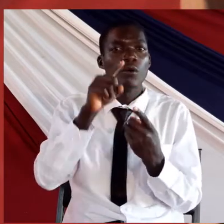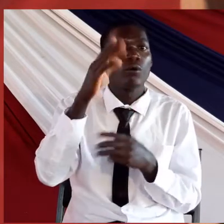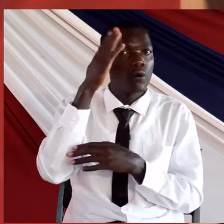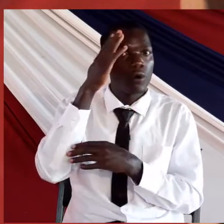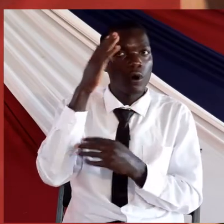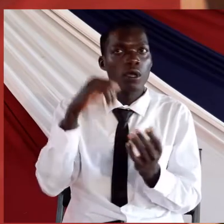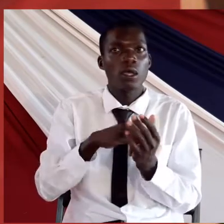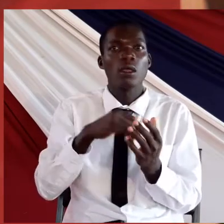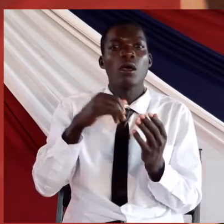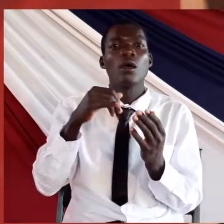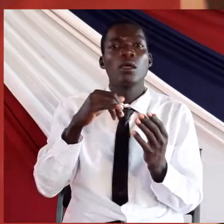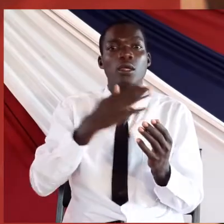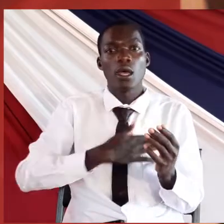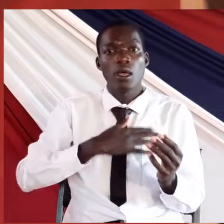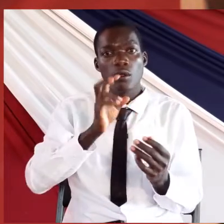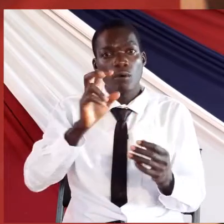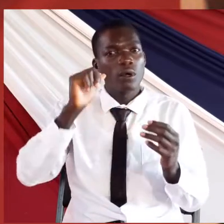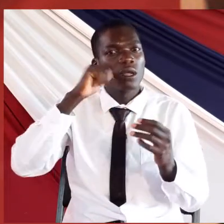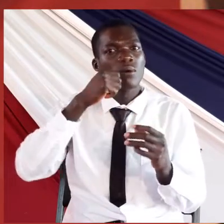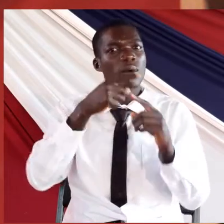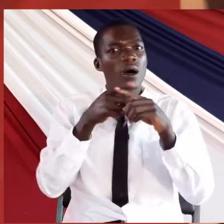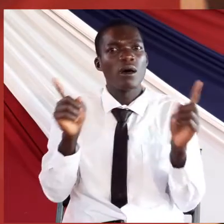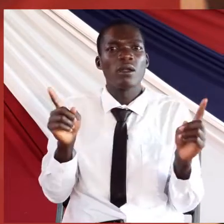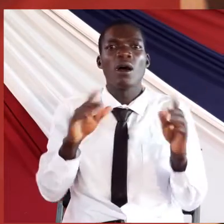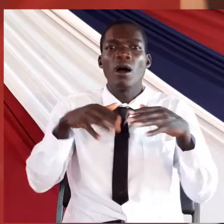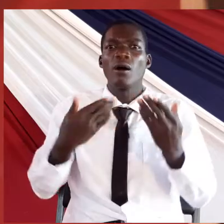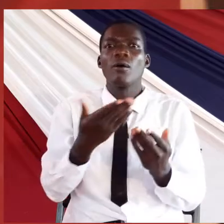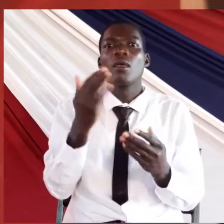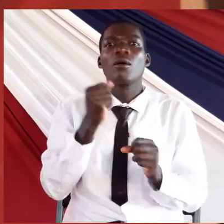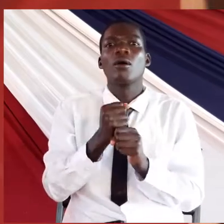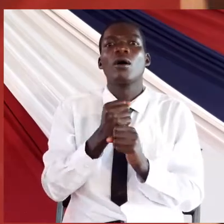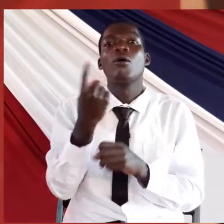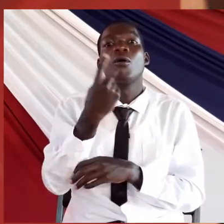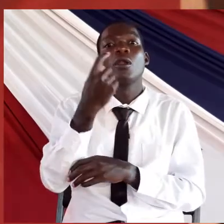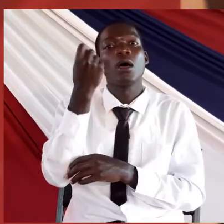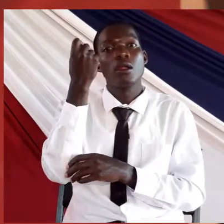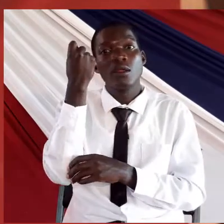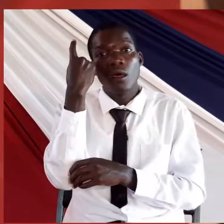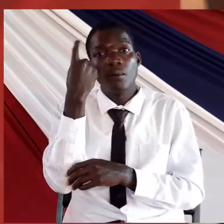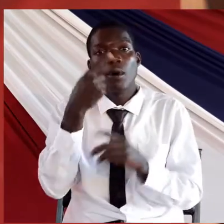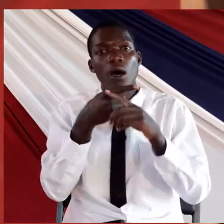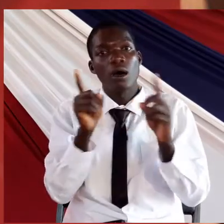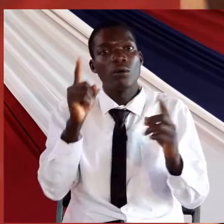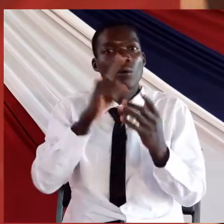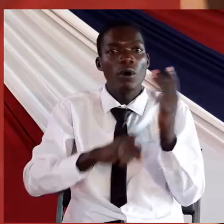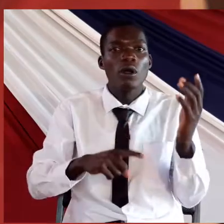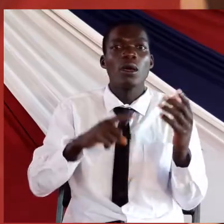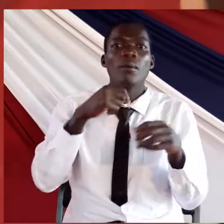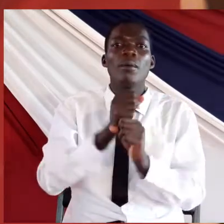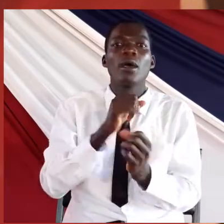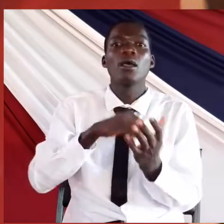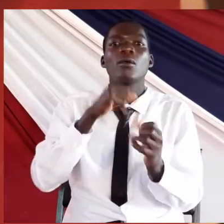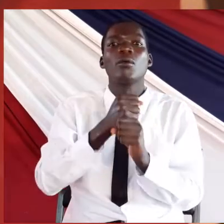scientist would see a neuron, yes? Mm-hmm. But how it works, we will only understand, but what makes it